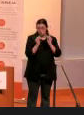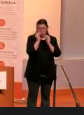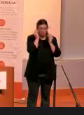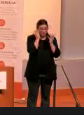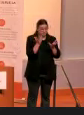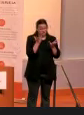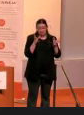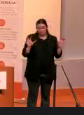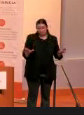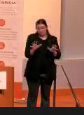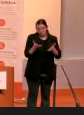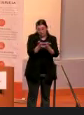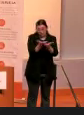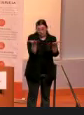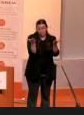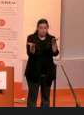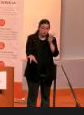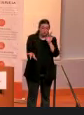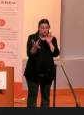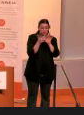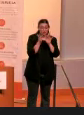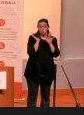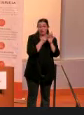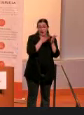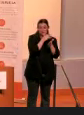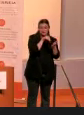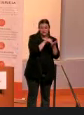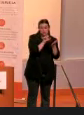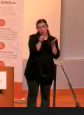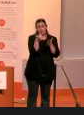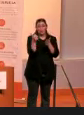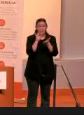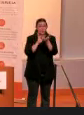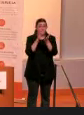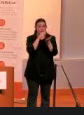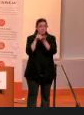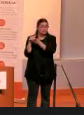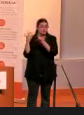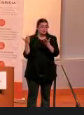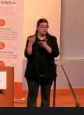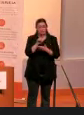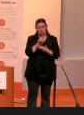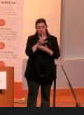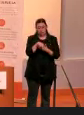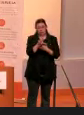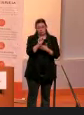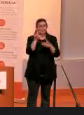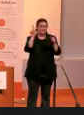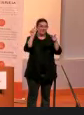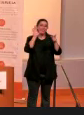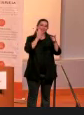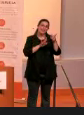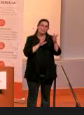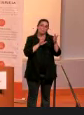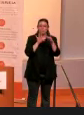And if you want to contact our center or any of the other centers here, the Lupus LA people will put you